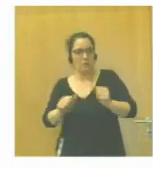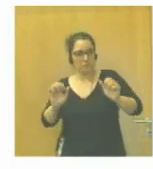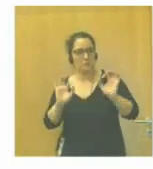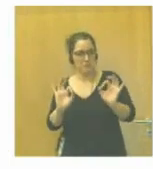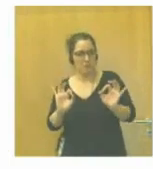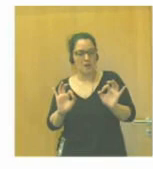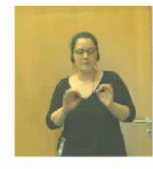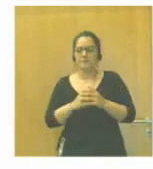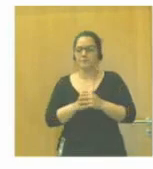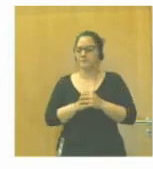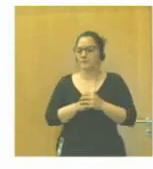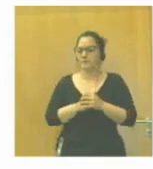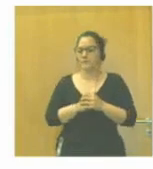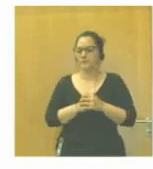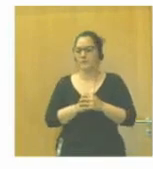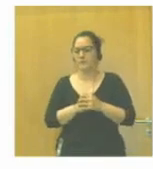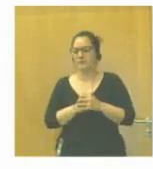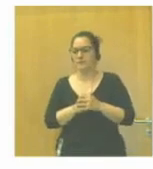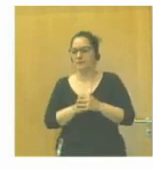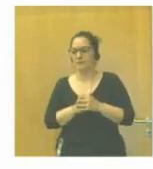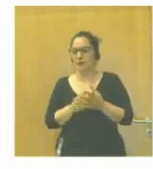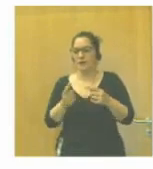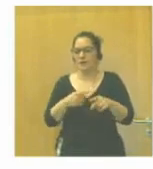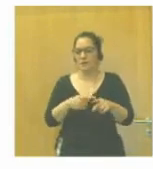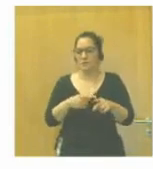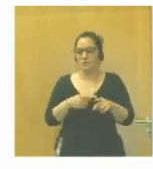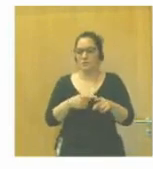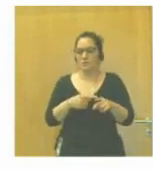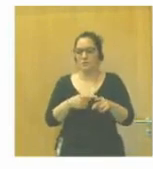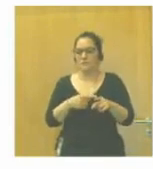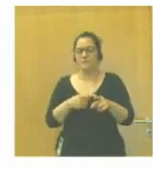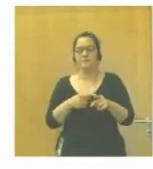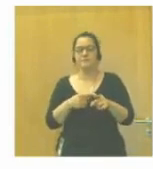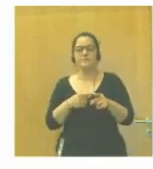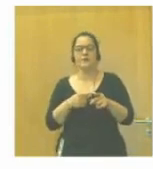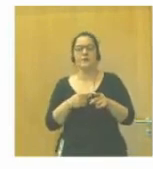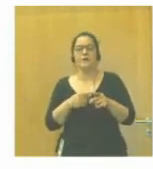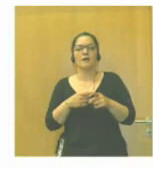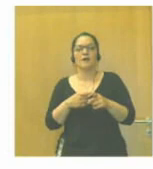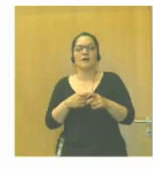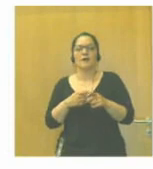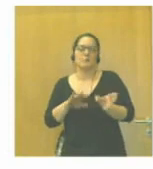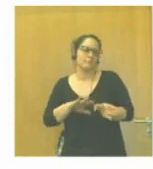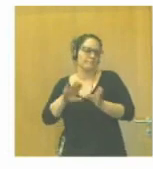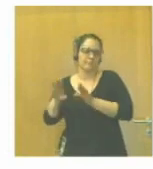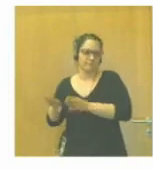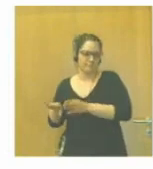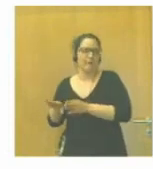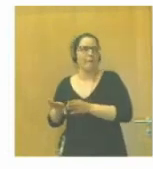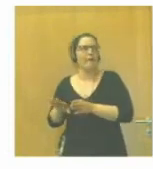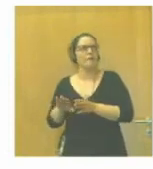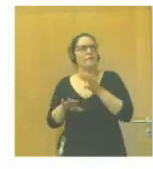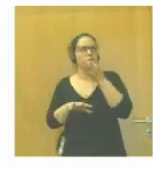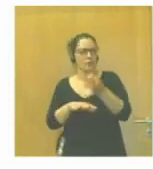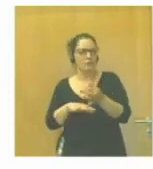aspirations to get there. So I think that's fabulous. The other key considerations are really about what's feasible.